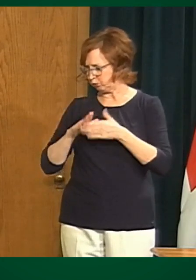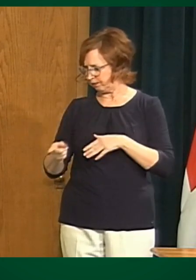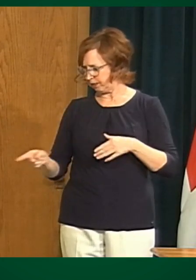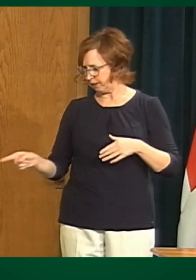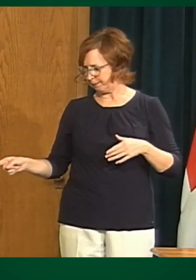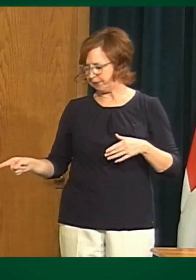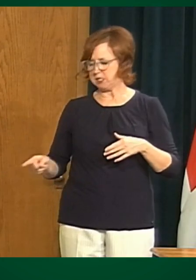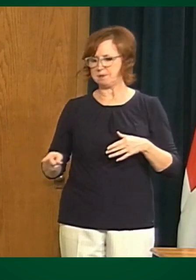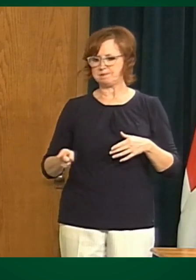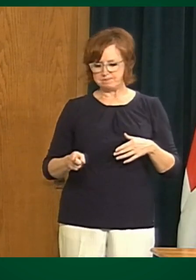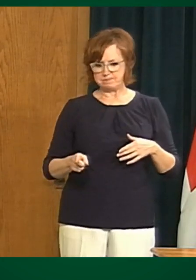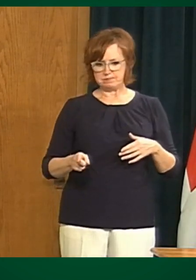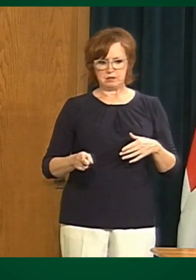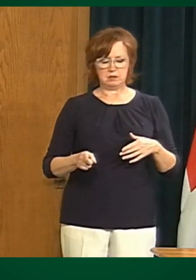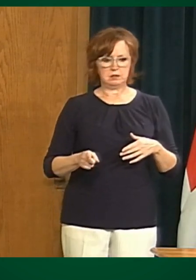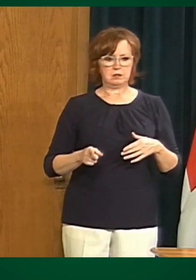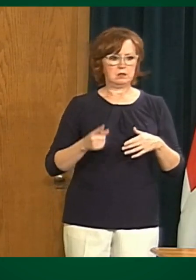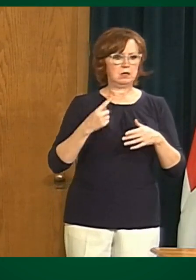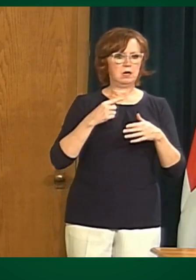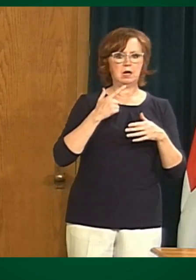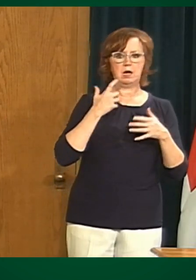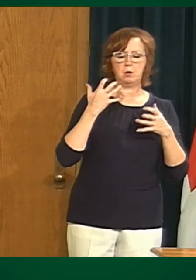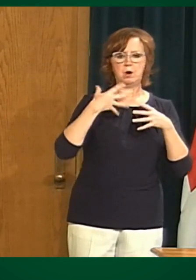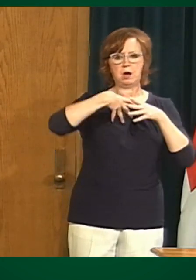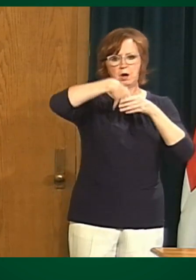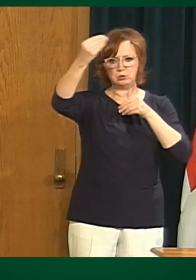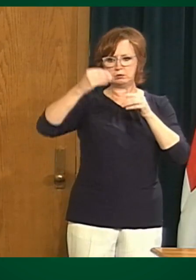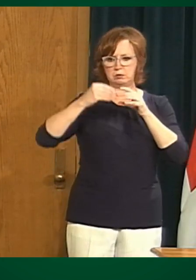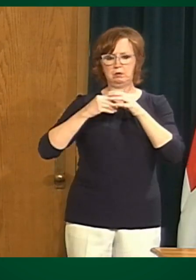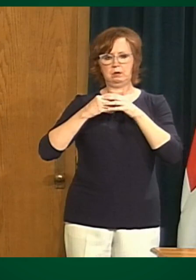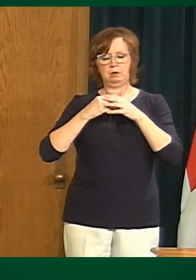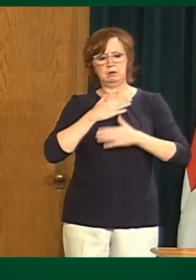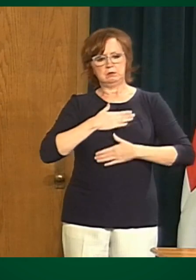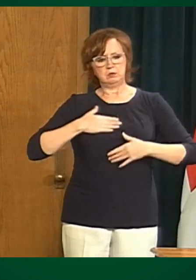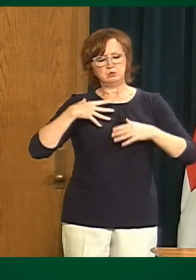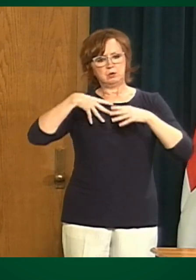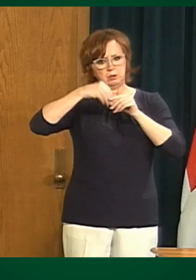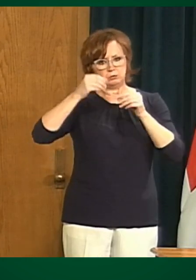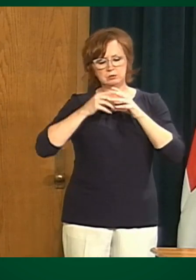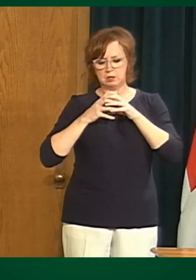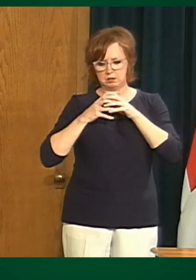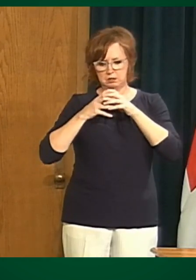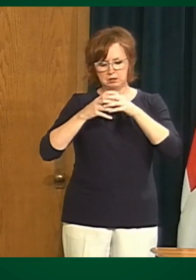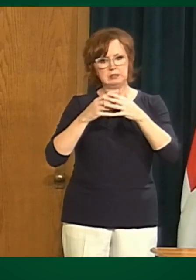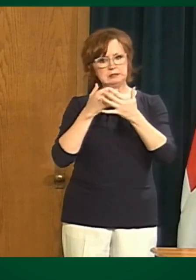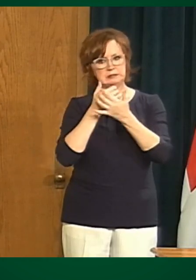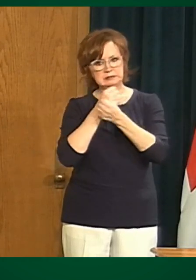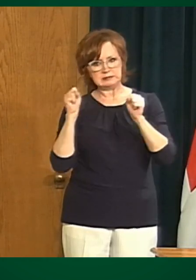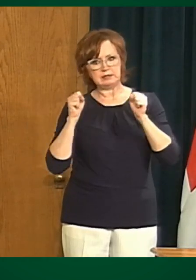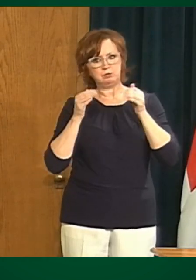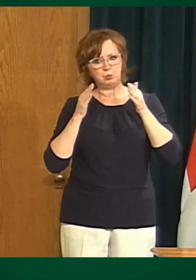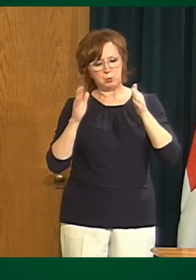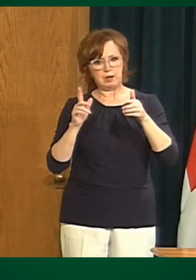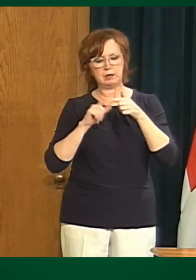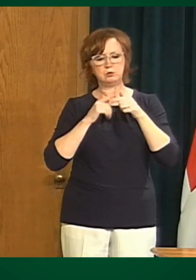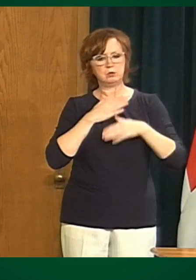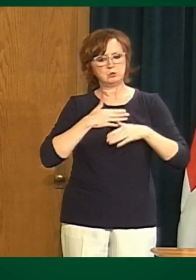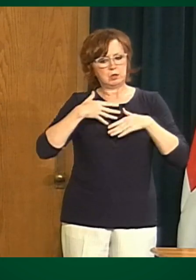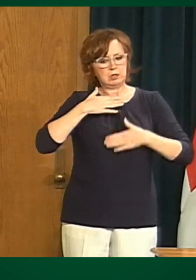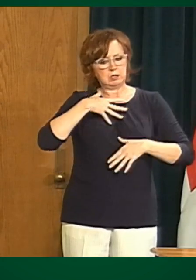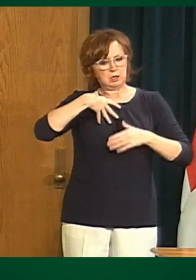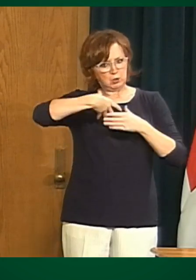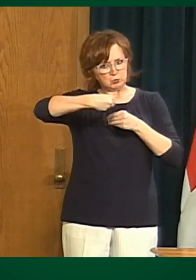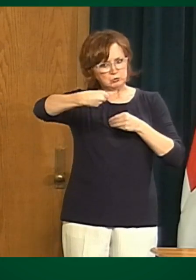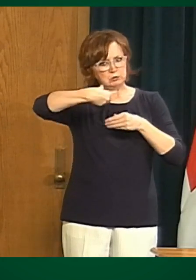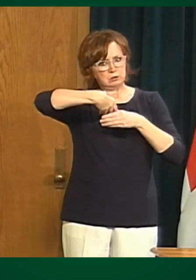when you can safely enjoy the outdoors as a household, you can, and we all see many people doing that in a very safe